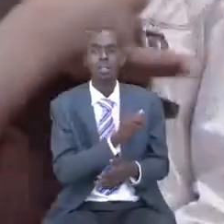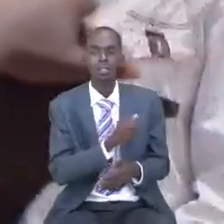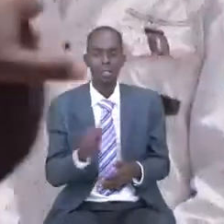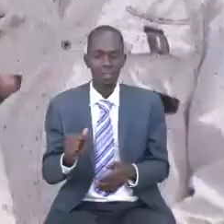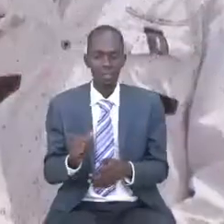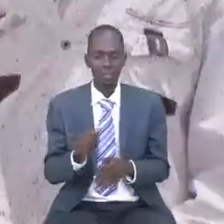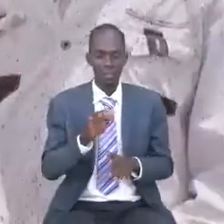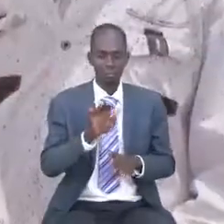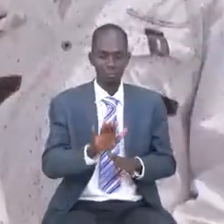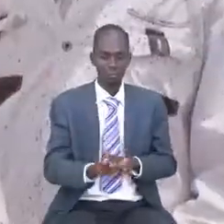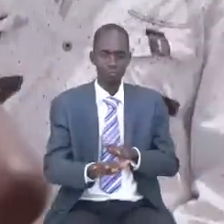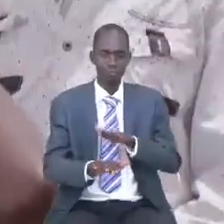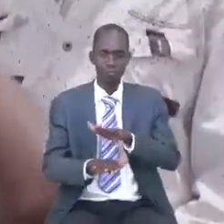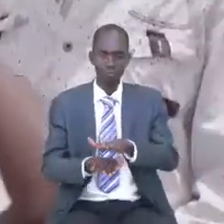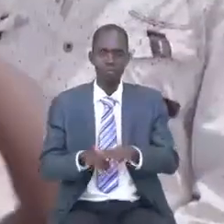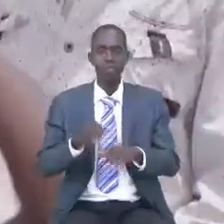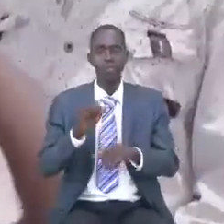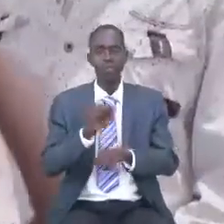stepping stone.